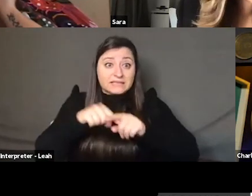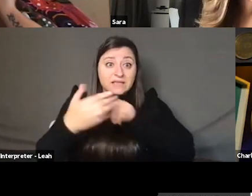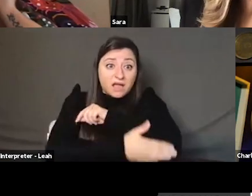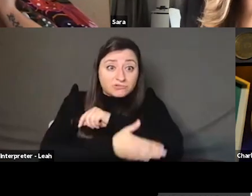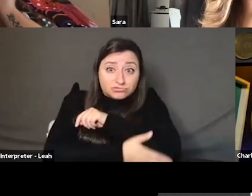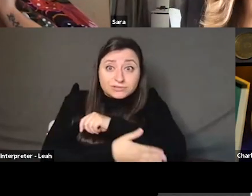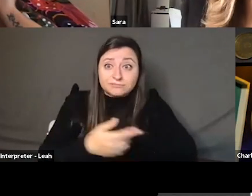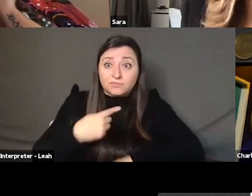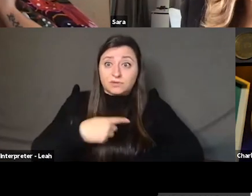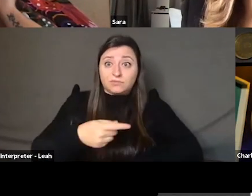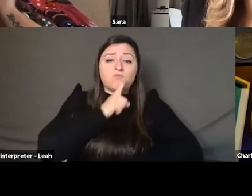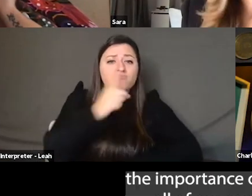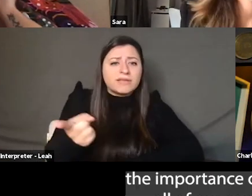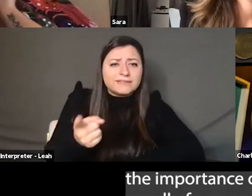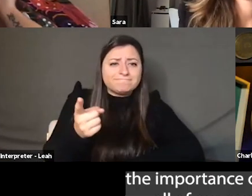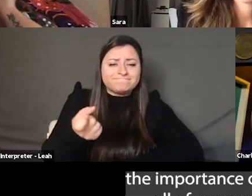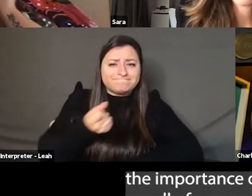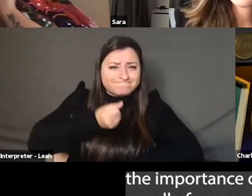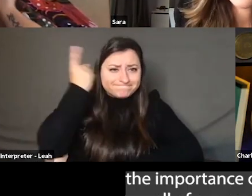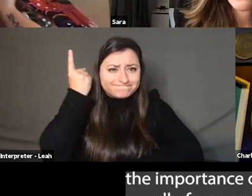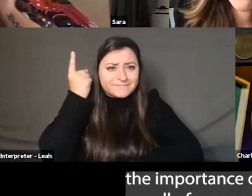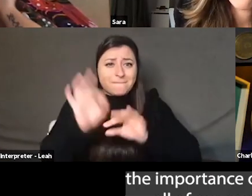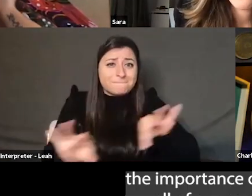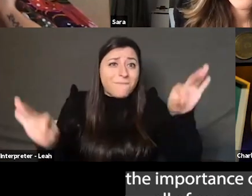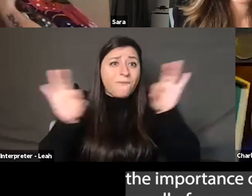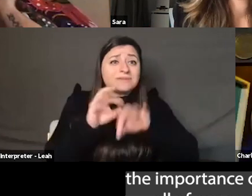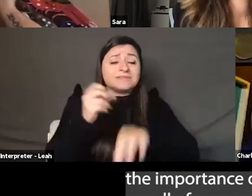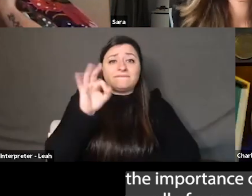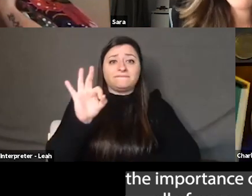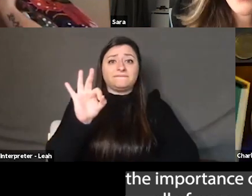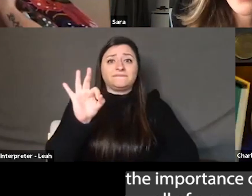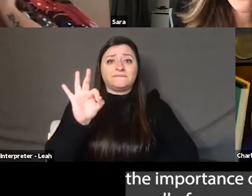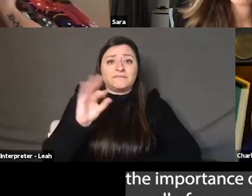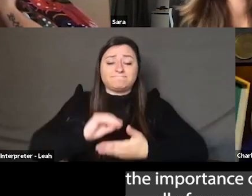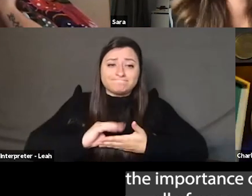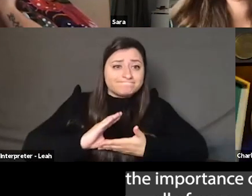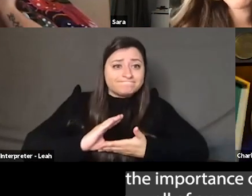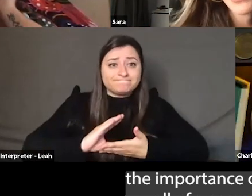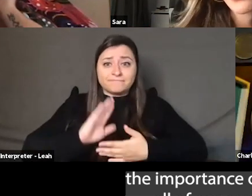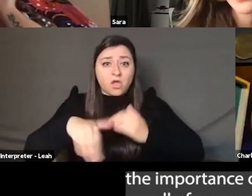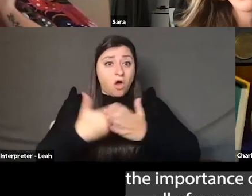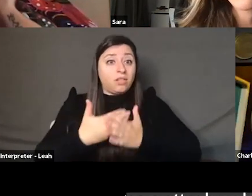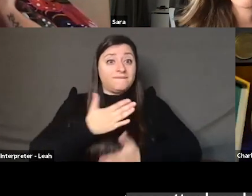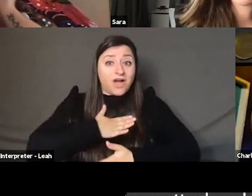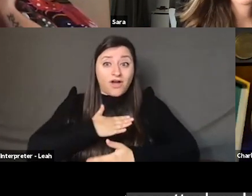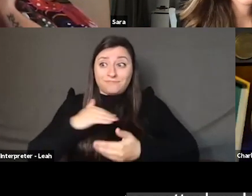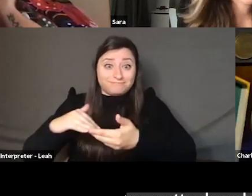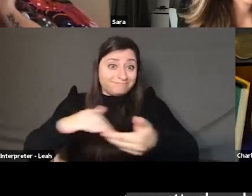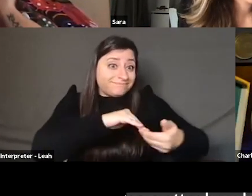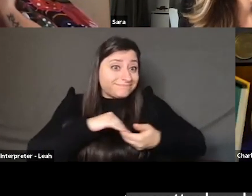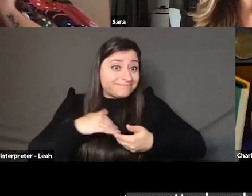we really grasp the importance of dignifying all of our compatriots, no